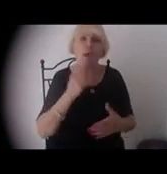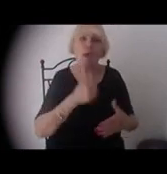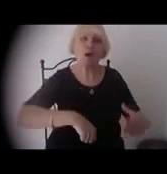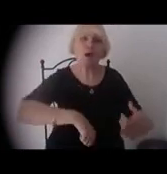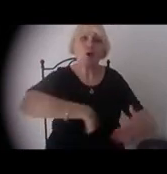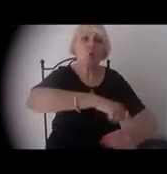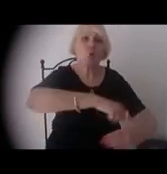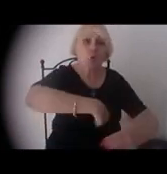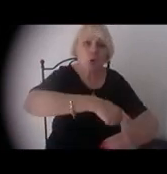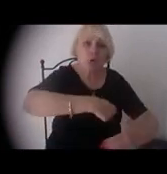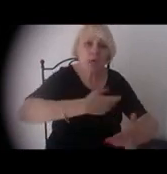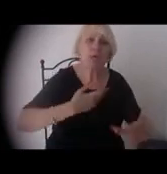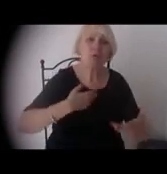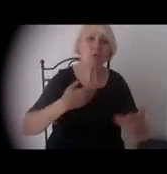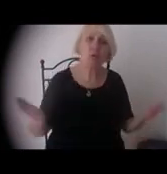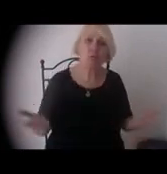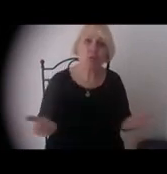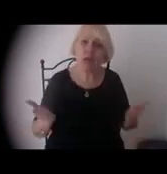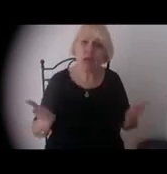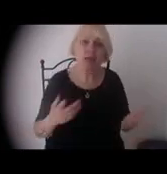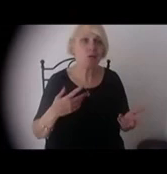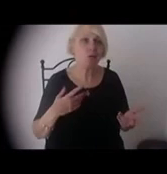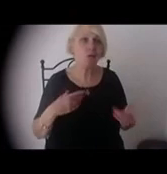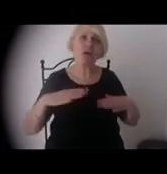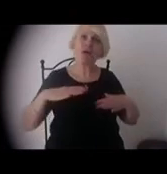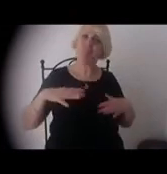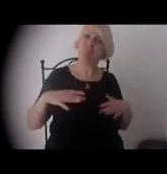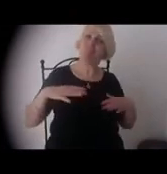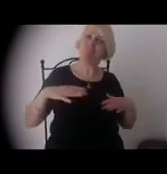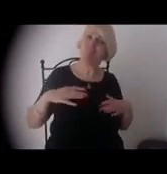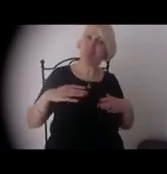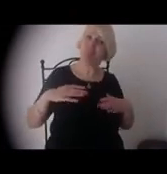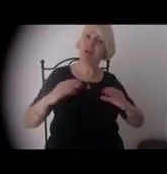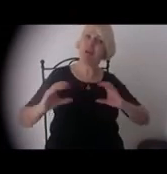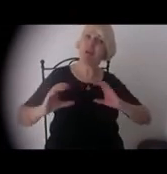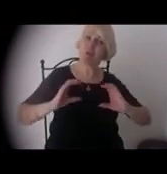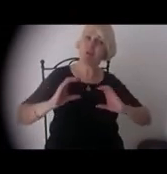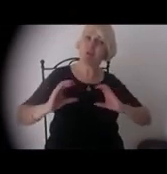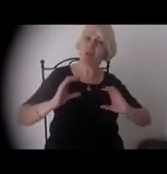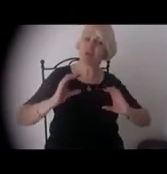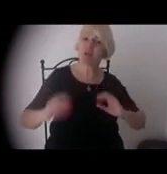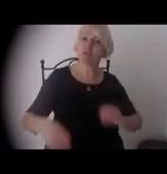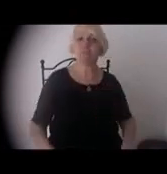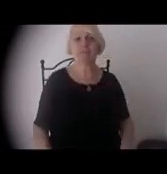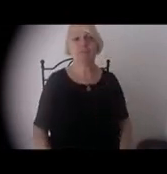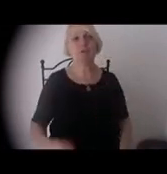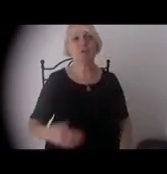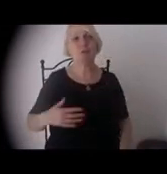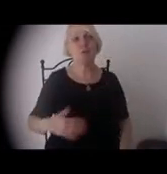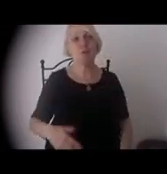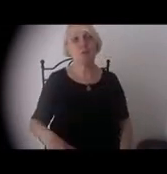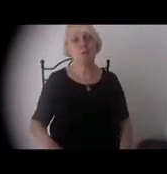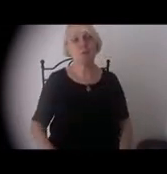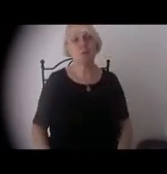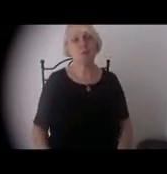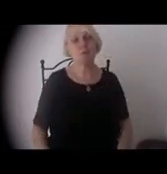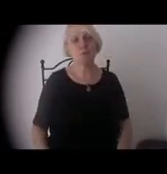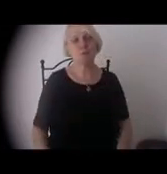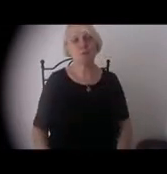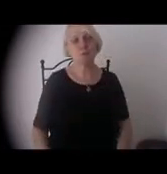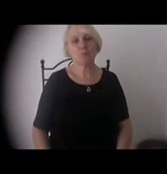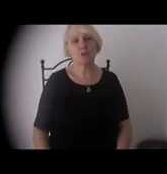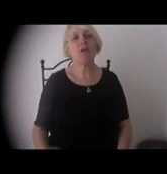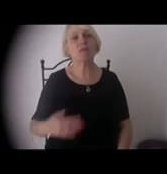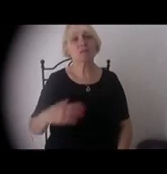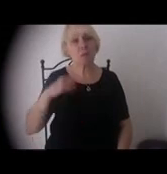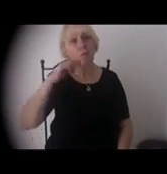informal and you're just having an informal conversation. Try and help them to kind of open up and talk. And to say we'll add some more links